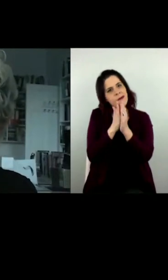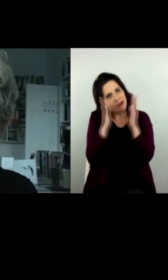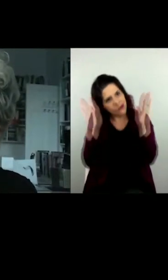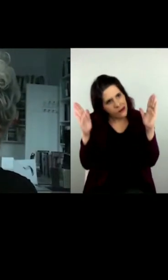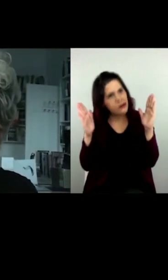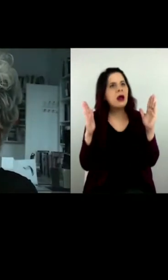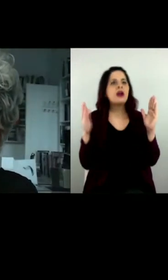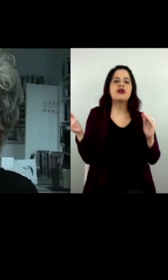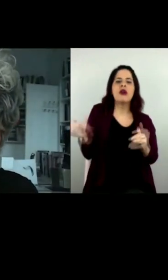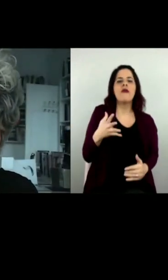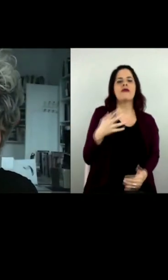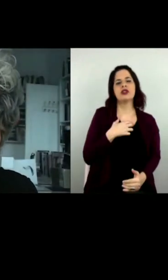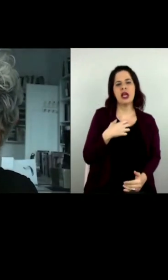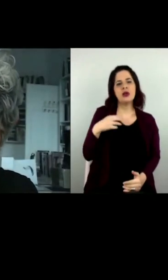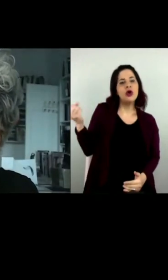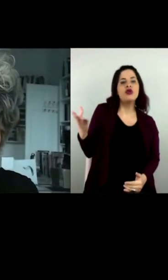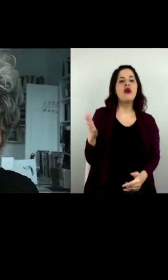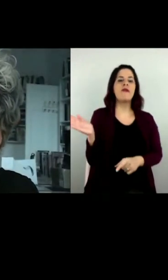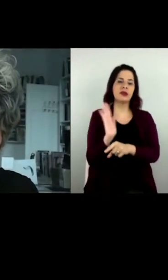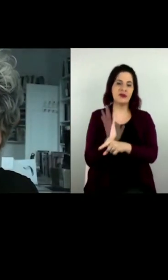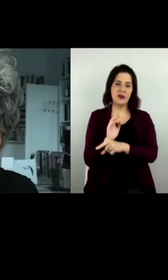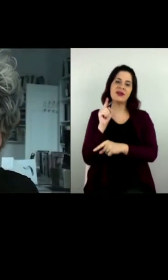And she sings in it, and I wrote the lyrics.